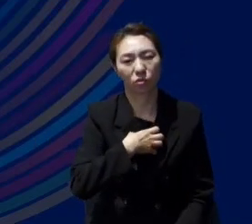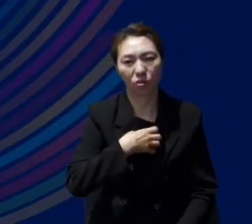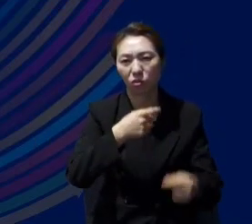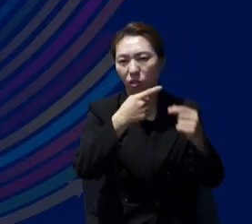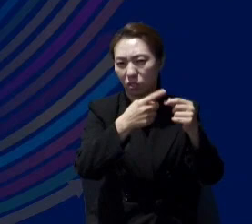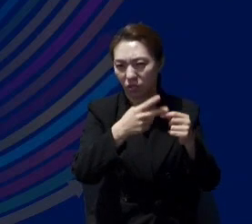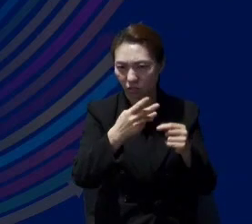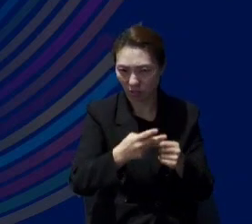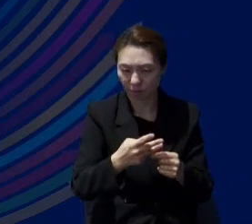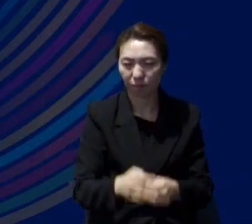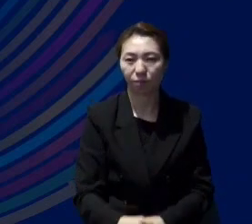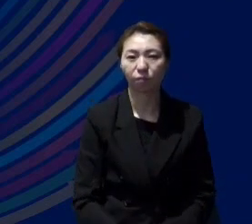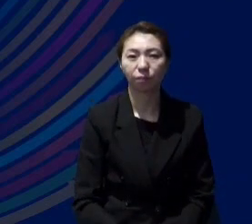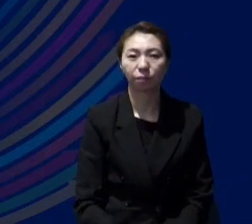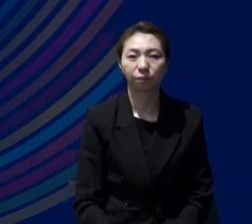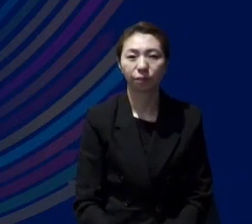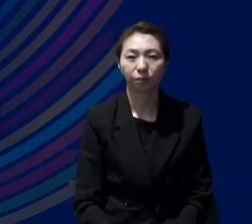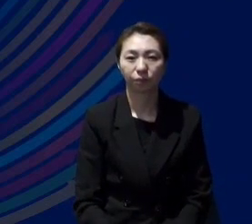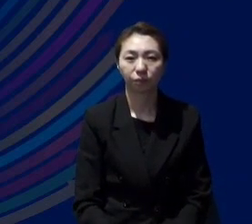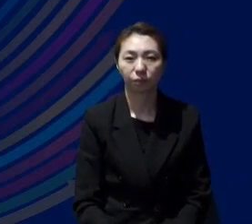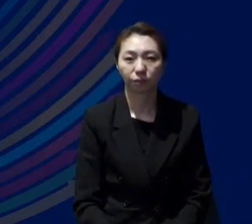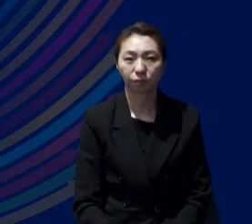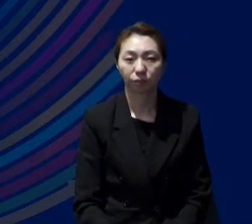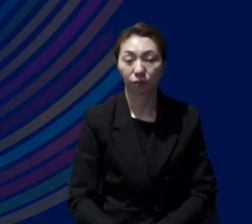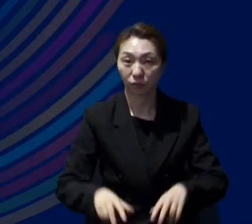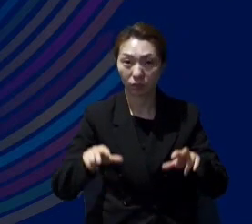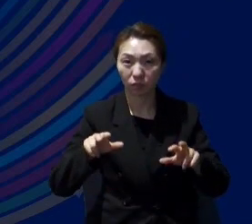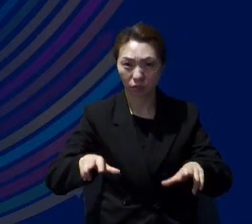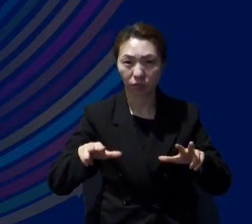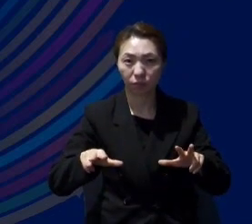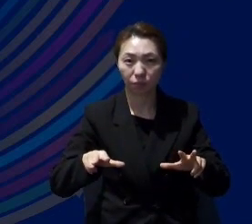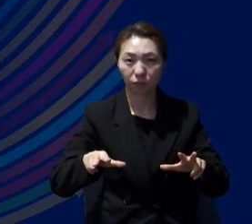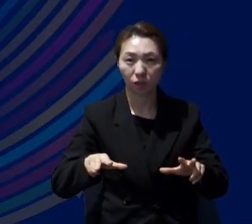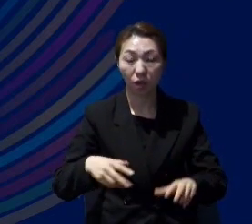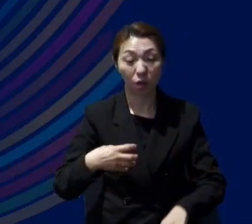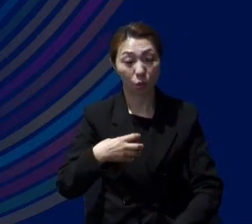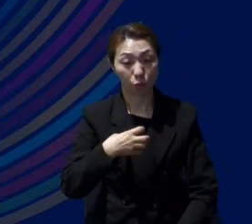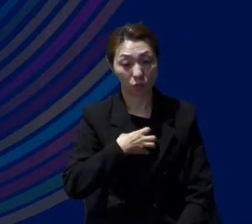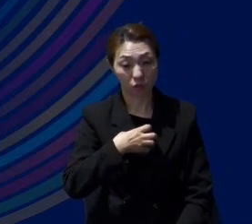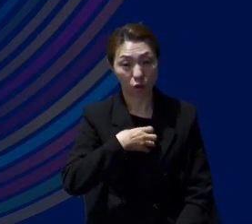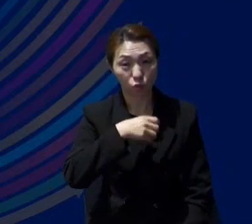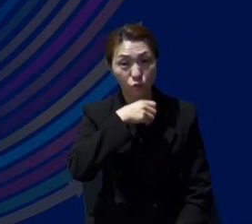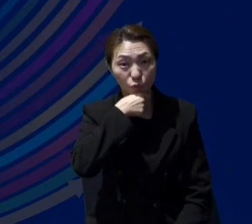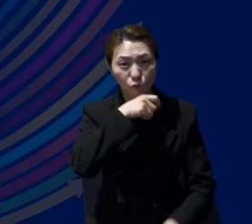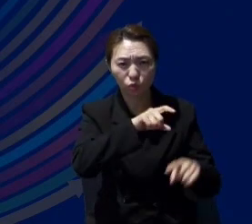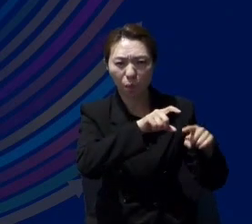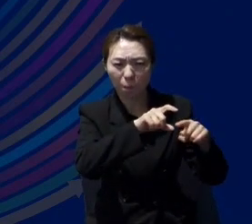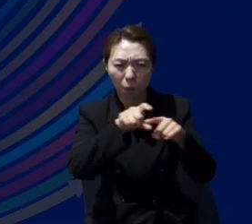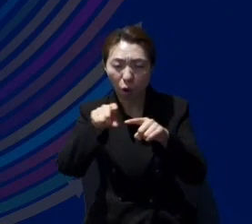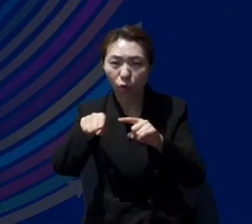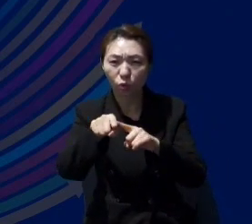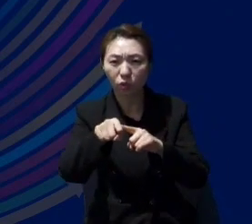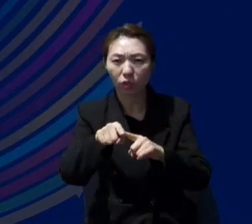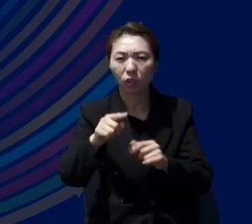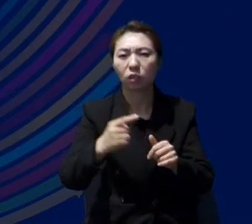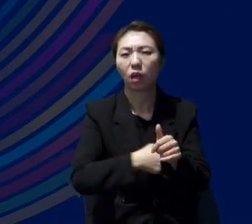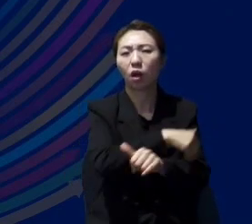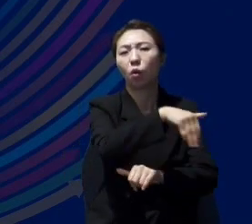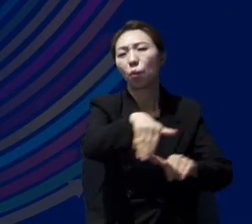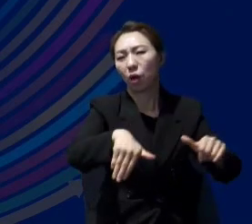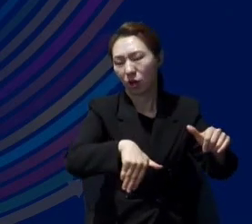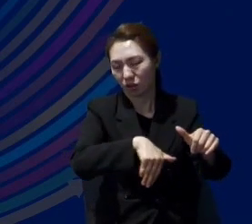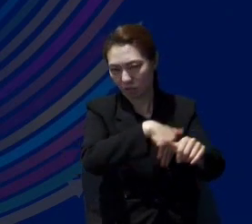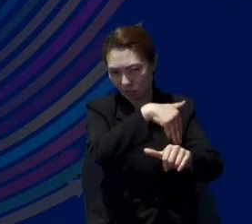our current risk landscape is dominated by environmental risks, and this is something we have to think about a lot.